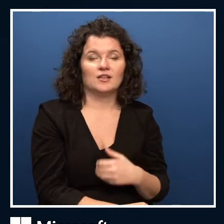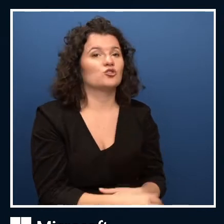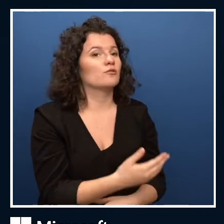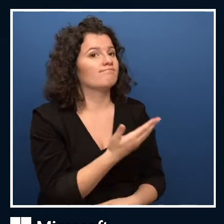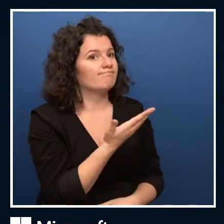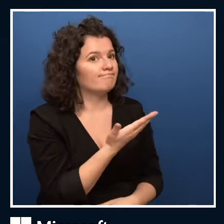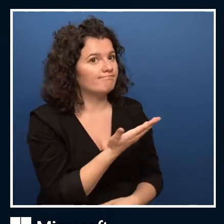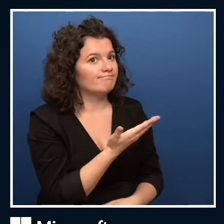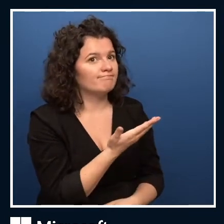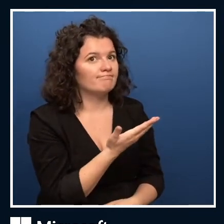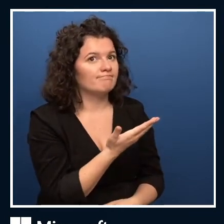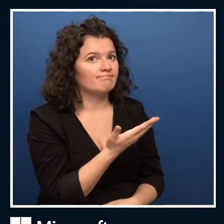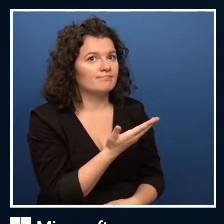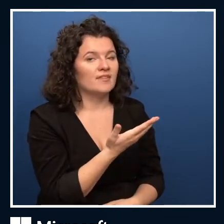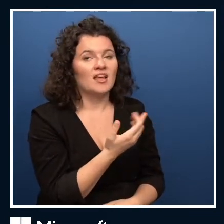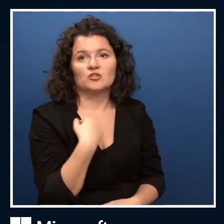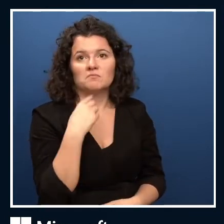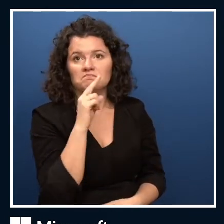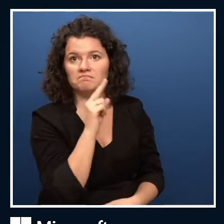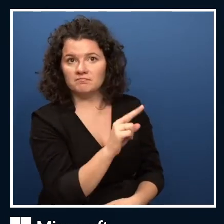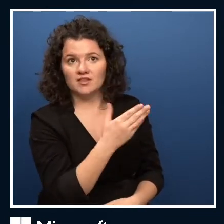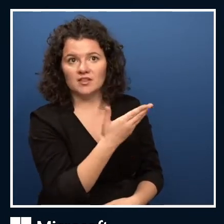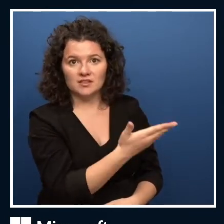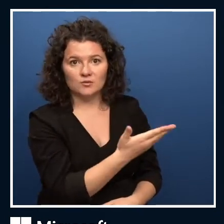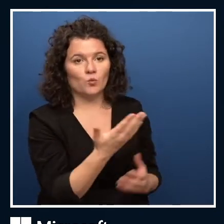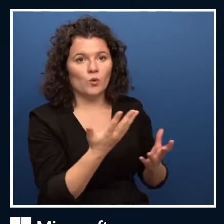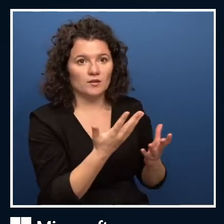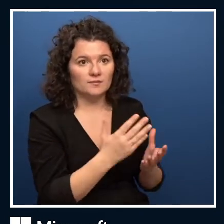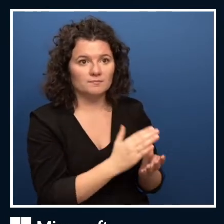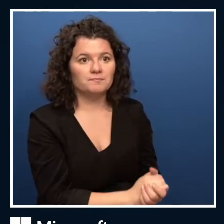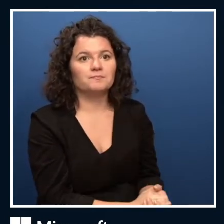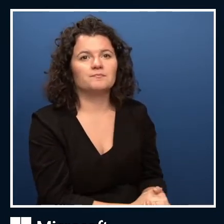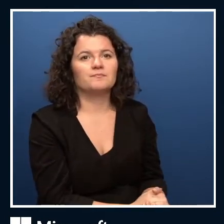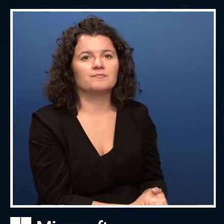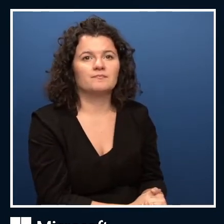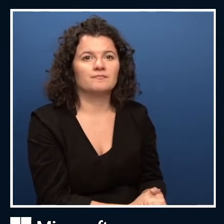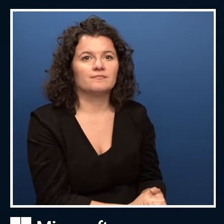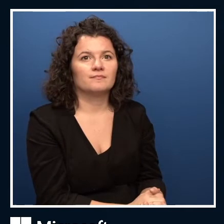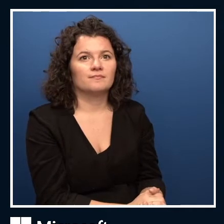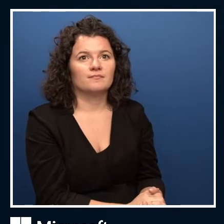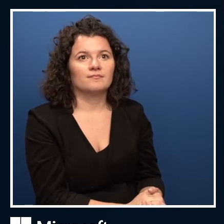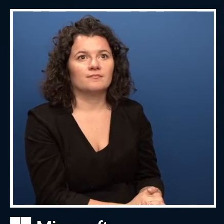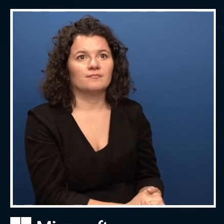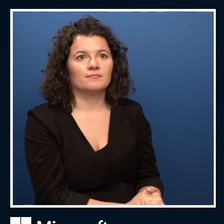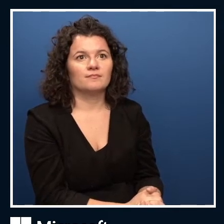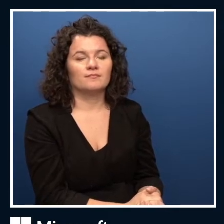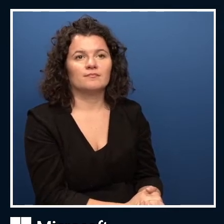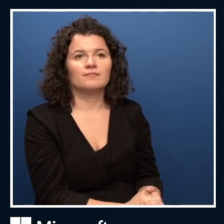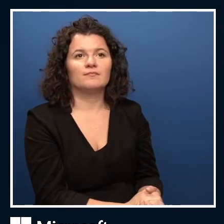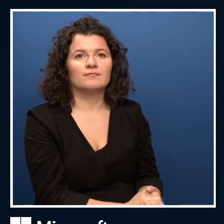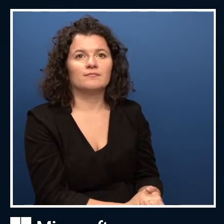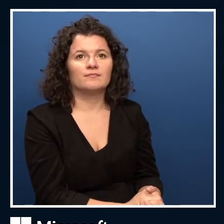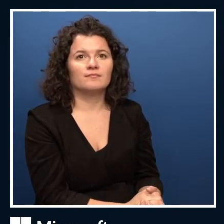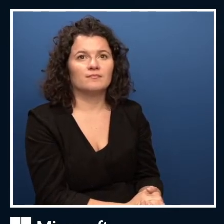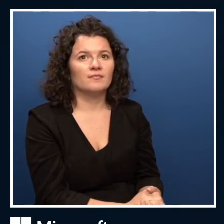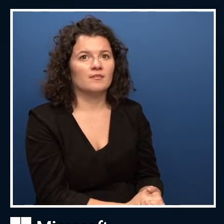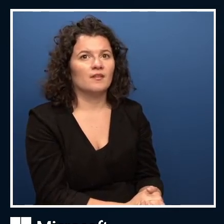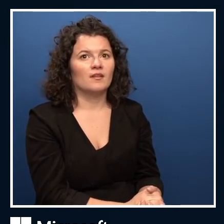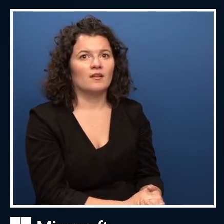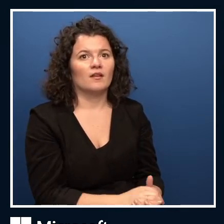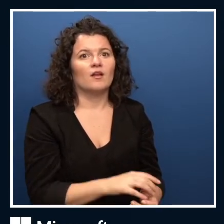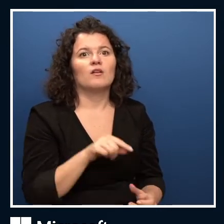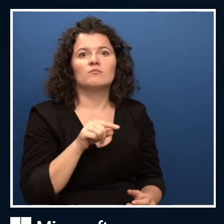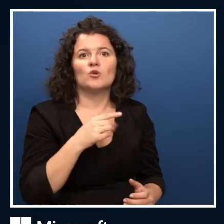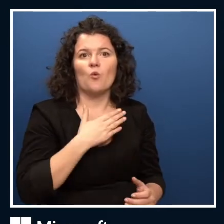From my point of view, we are going, of course, towards AGI, towards artificial general intelligence, and